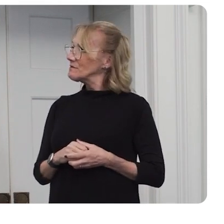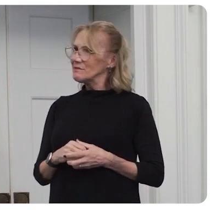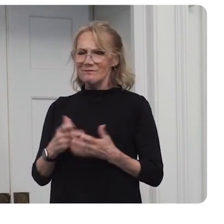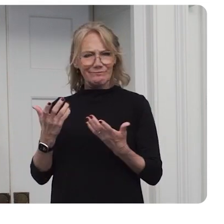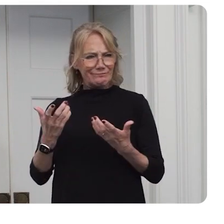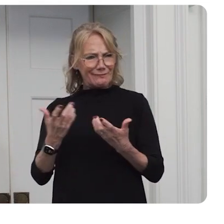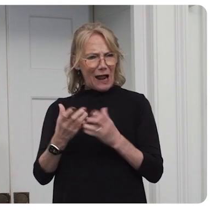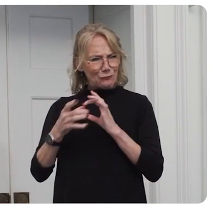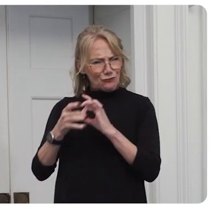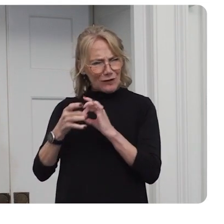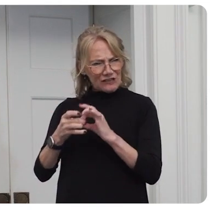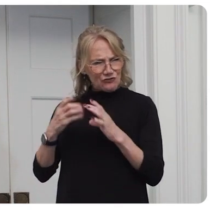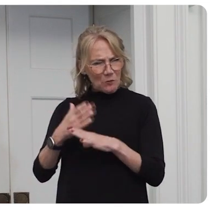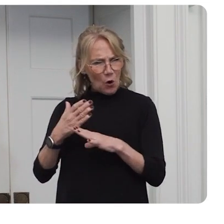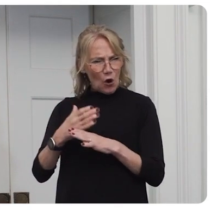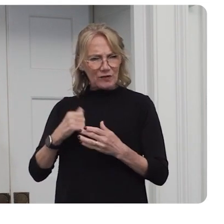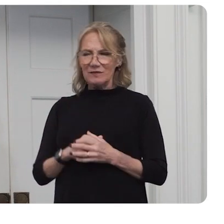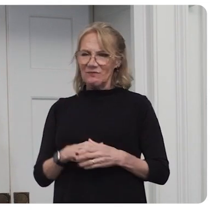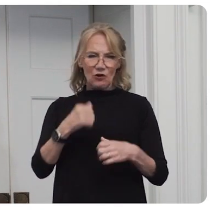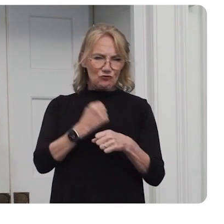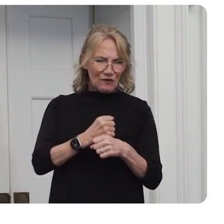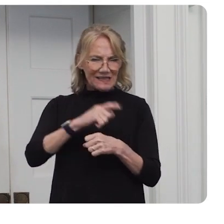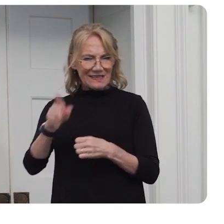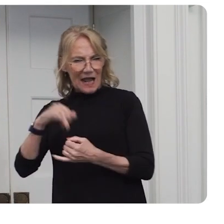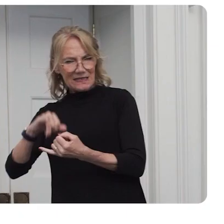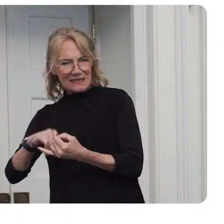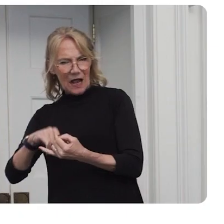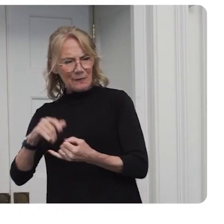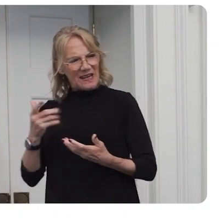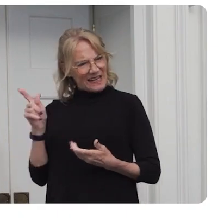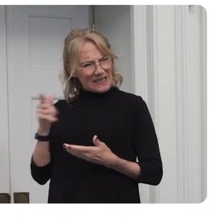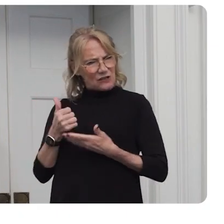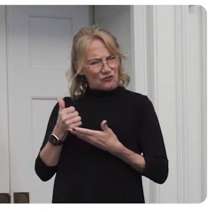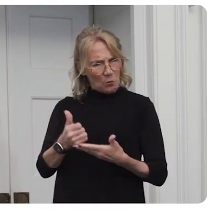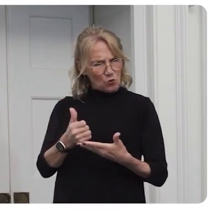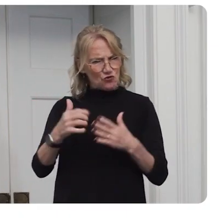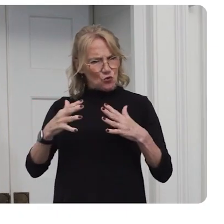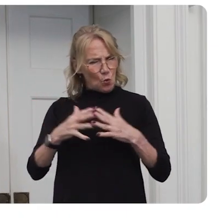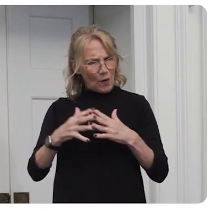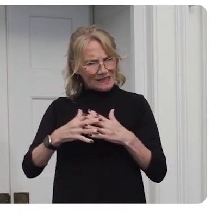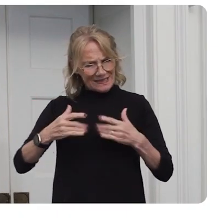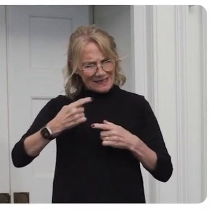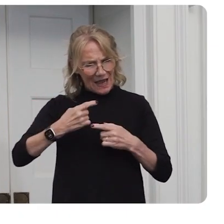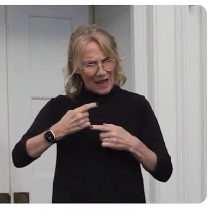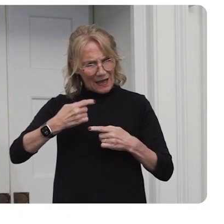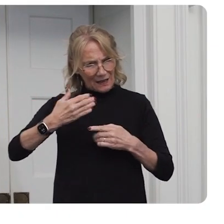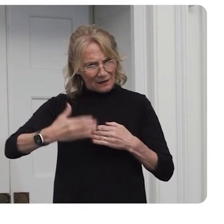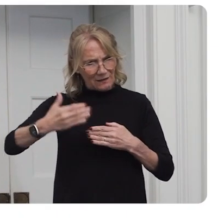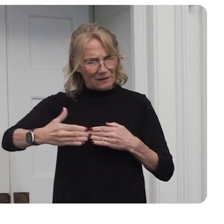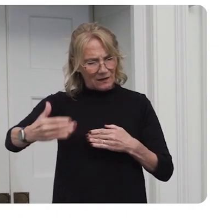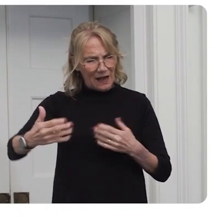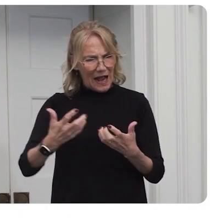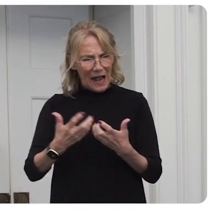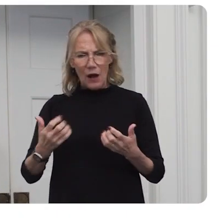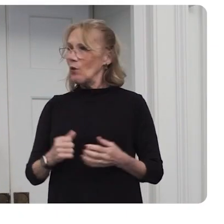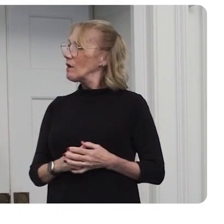So he is. how does your relationship work? He's And come next how does he time we support do. you on Wednesdays? He's coming as